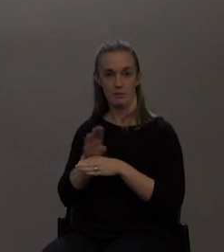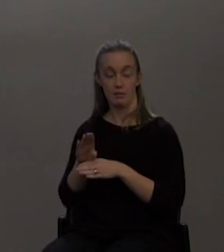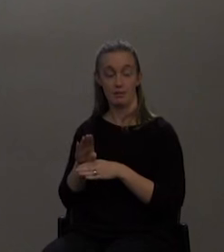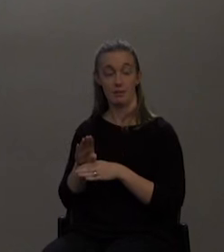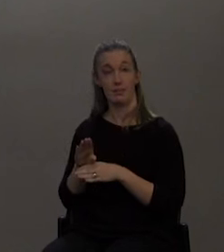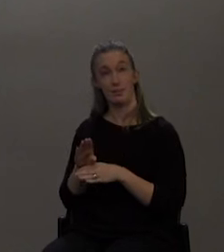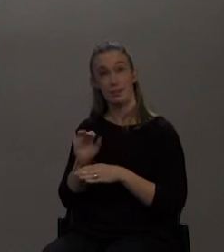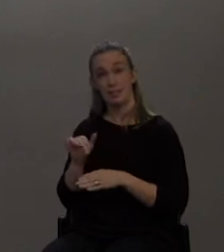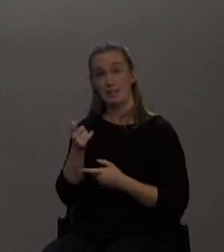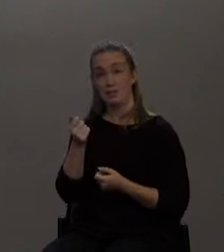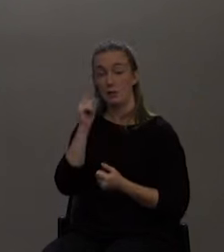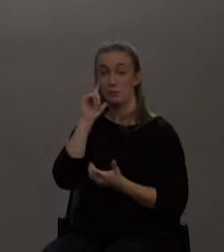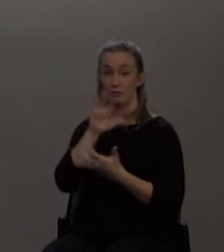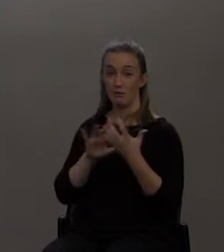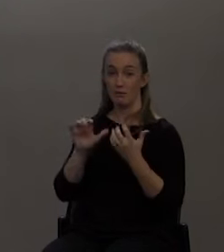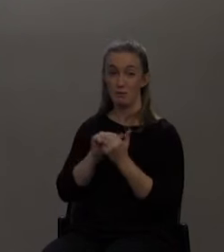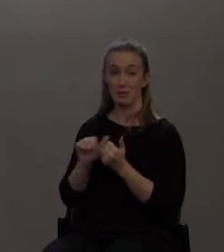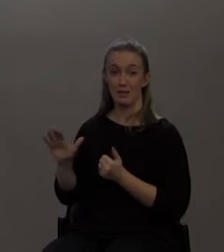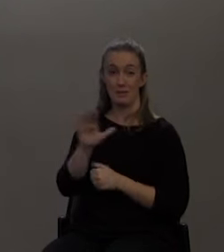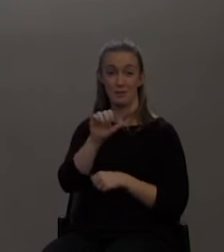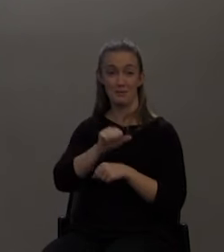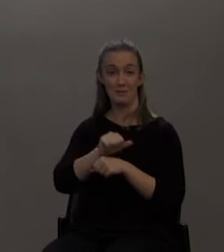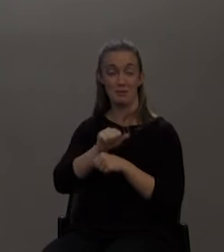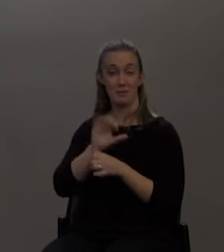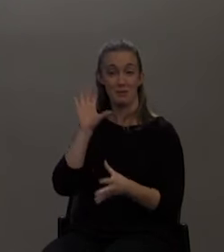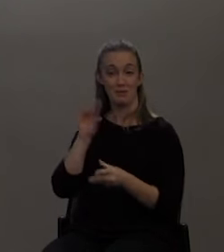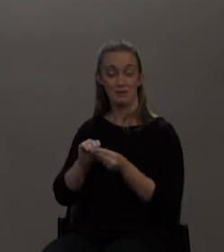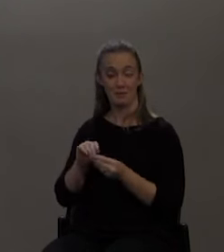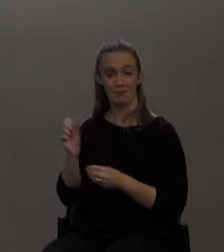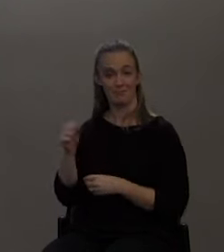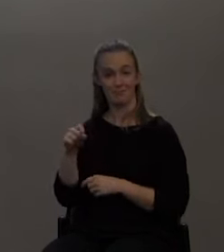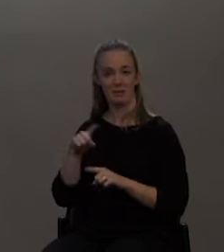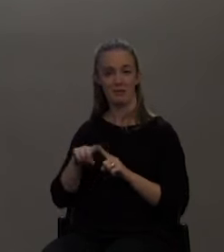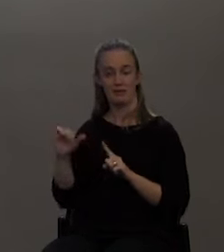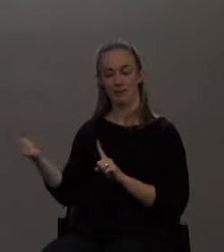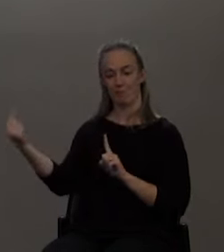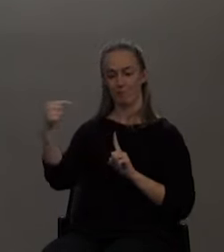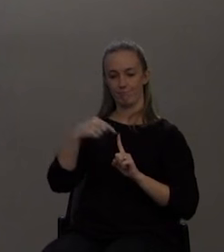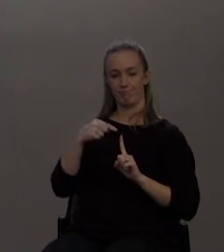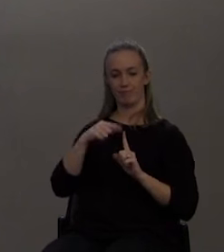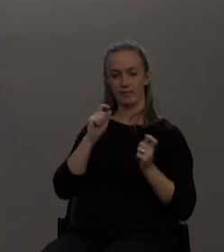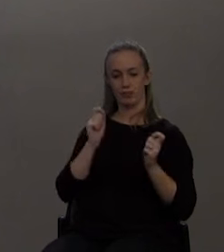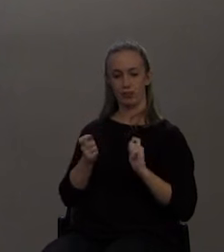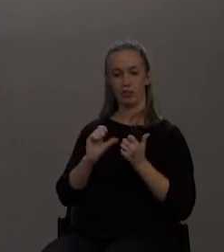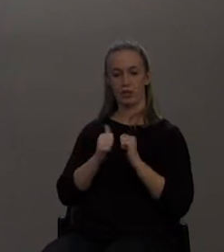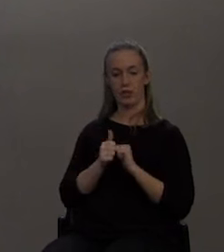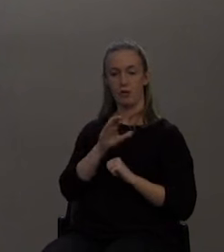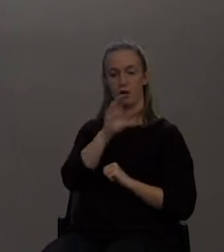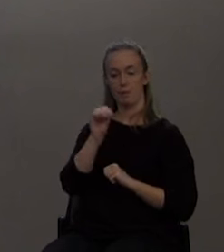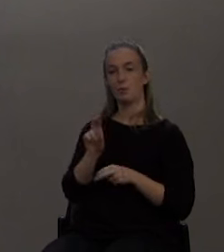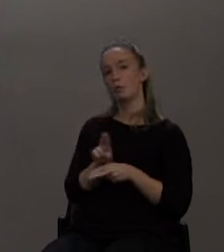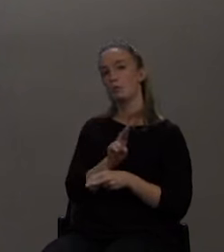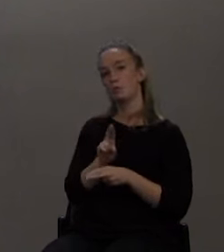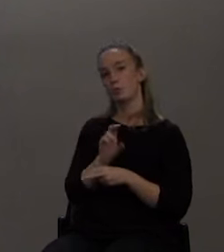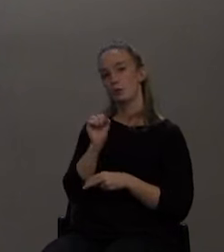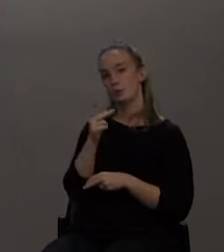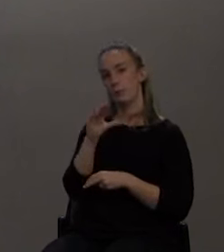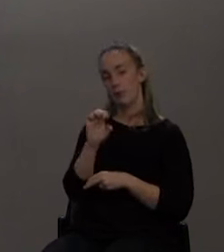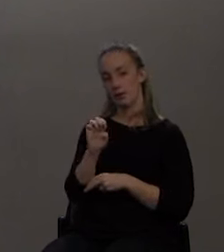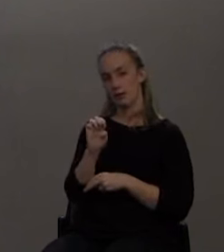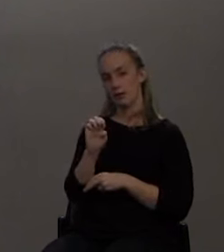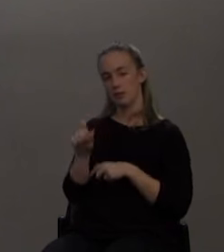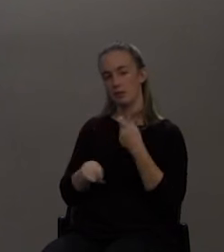little bit confusing with your employment totals, is this goes back to the change in how companies are using space, particularly on the industrial warehouse